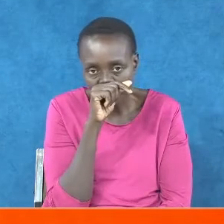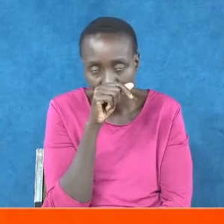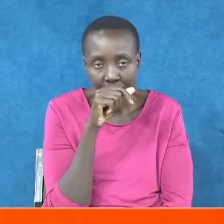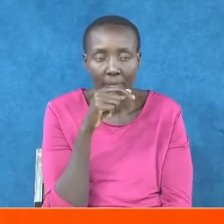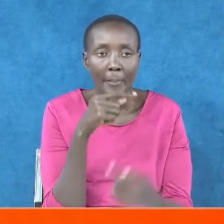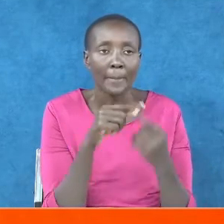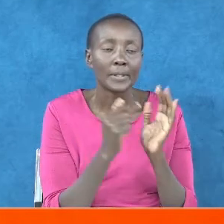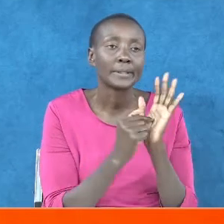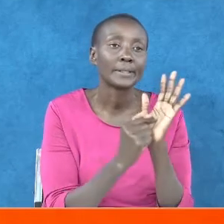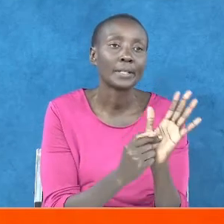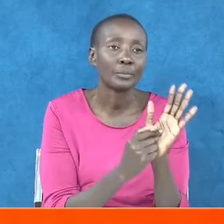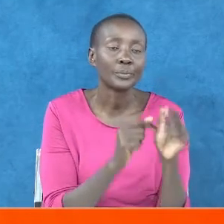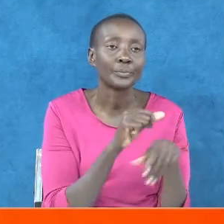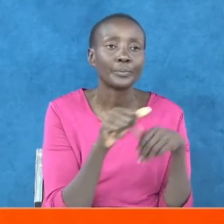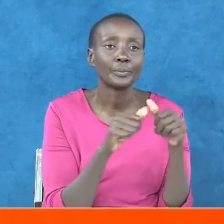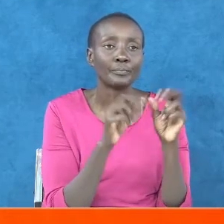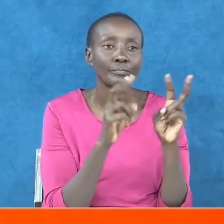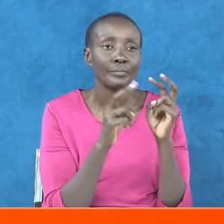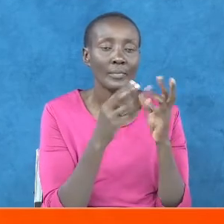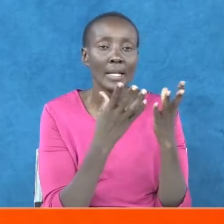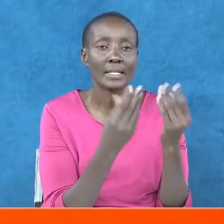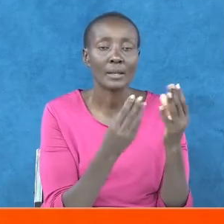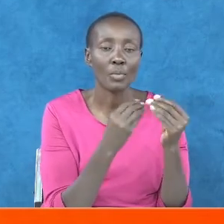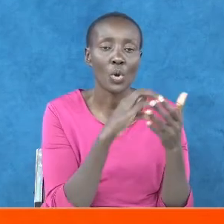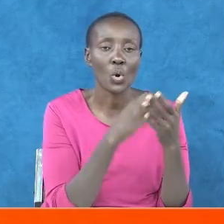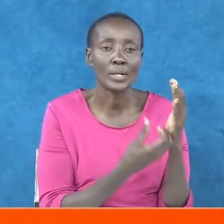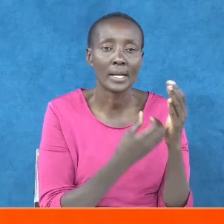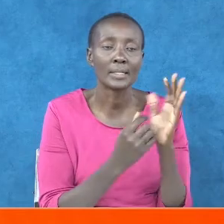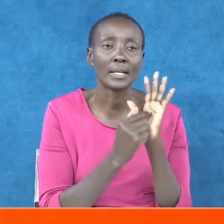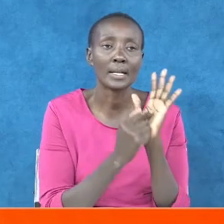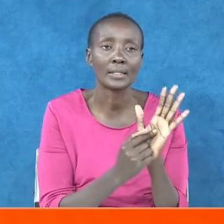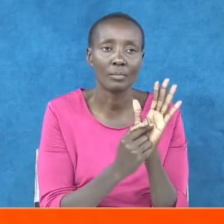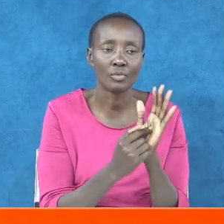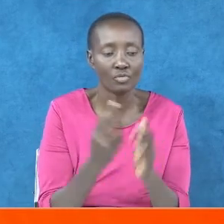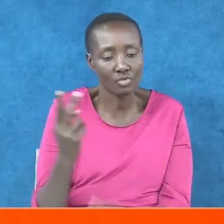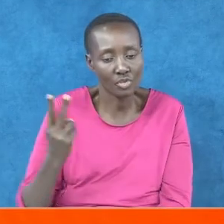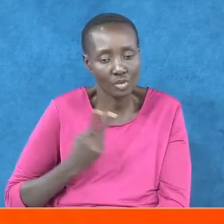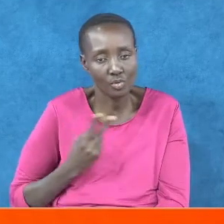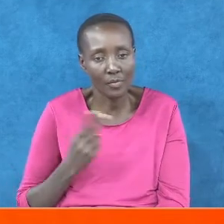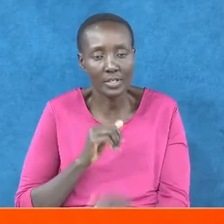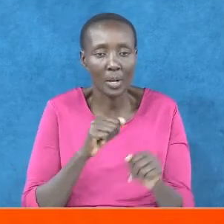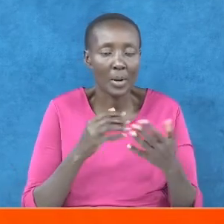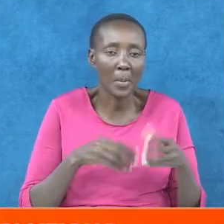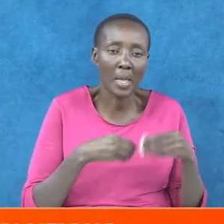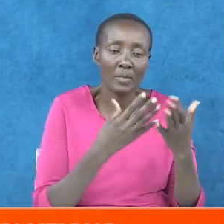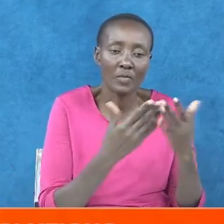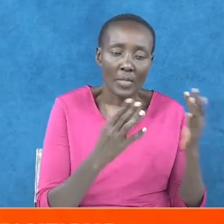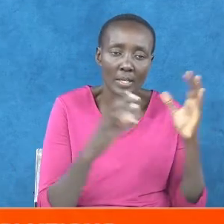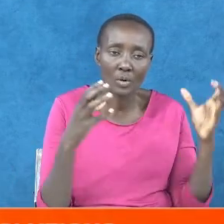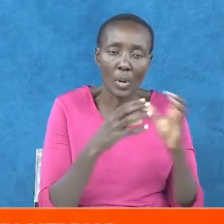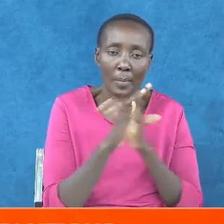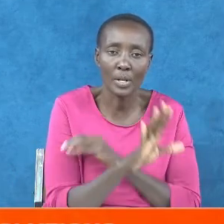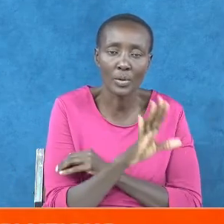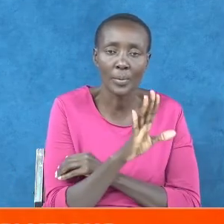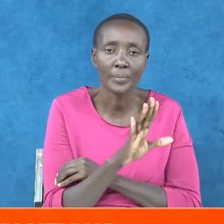for example, when it comes to matters, simple contracts. For example, if you and I have an agreement and I'm supplying goods to your company, and